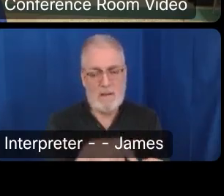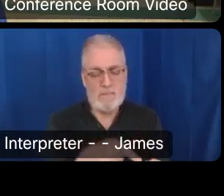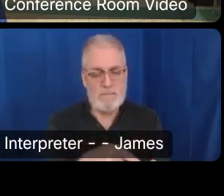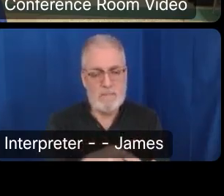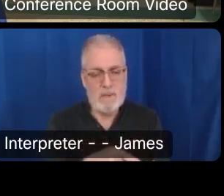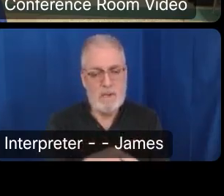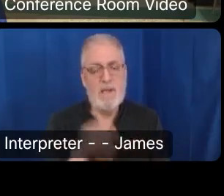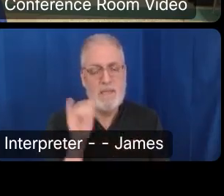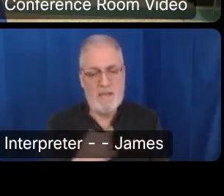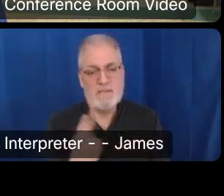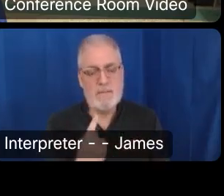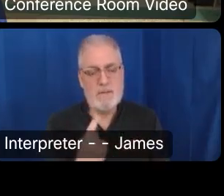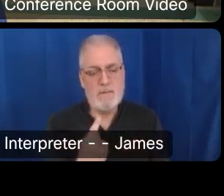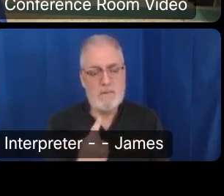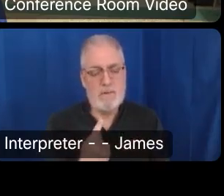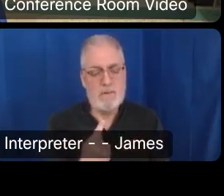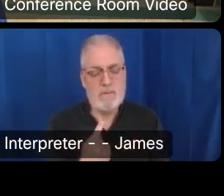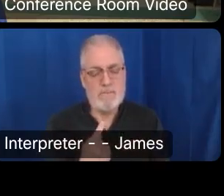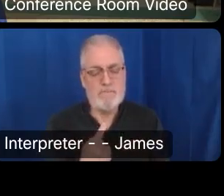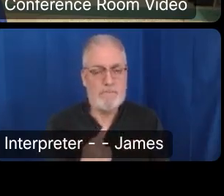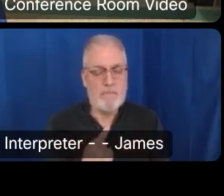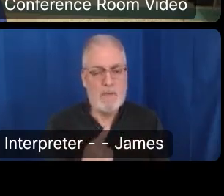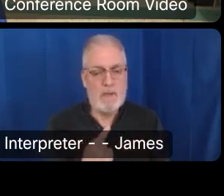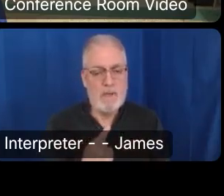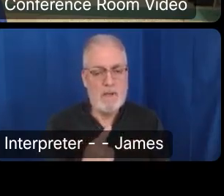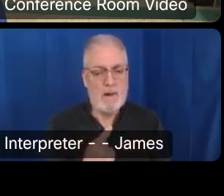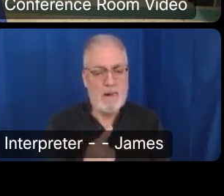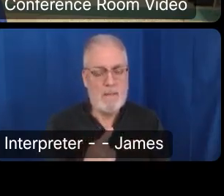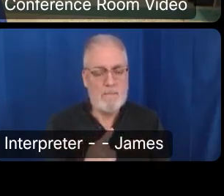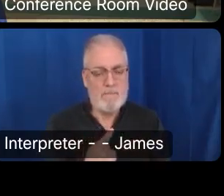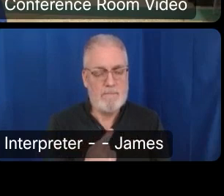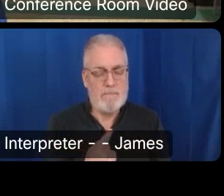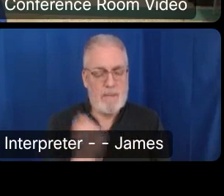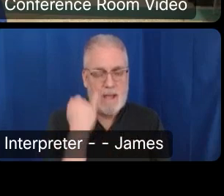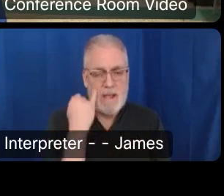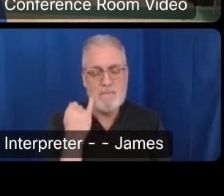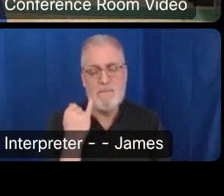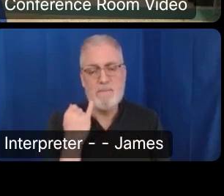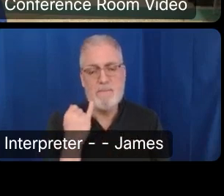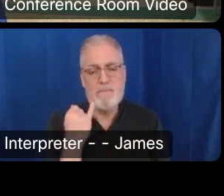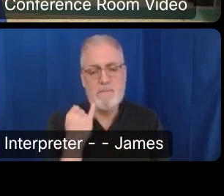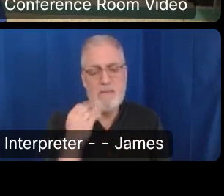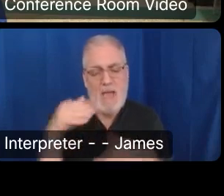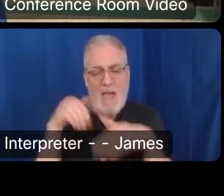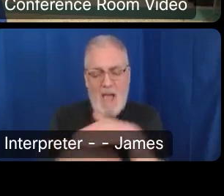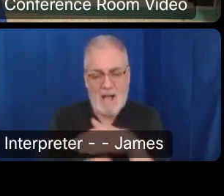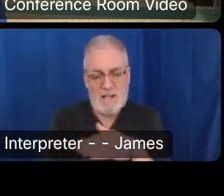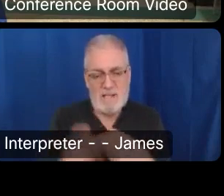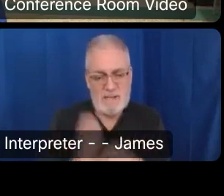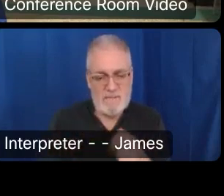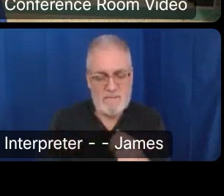make, here are some, and not having that access to services does take a very big mental